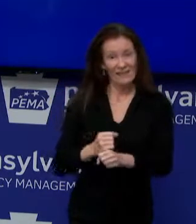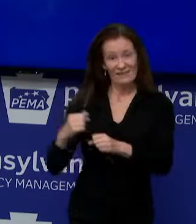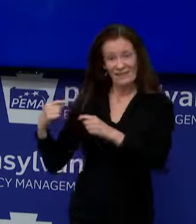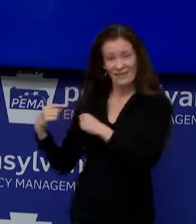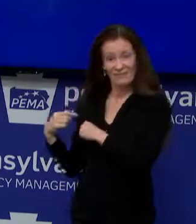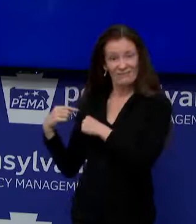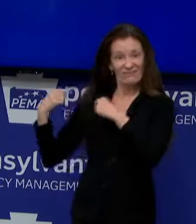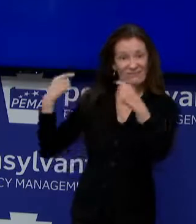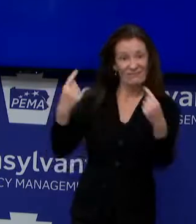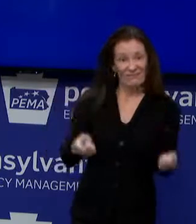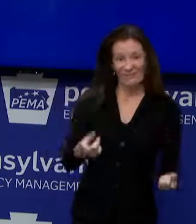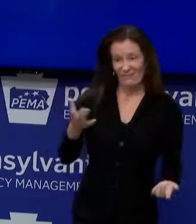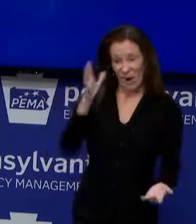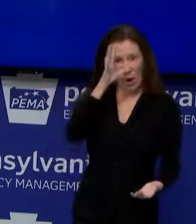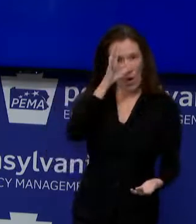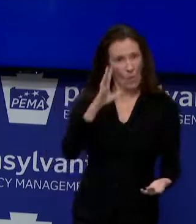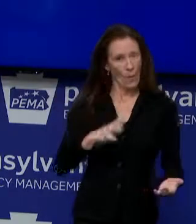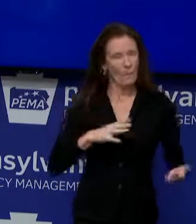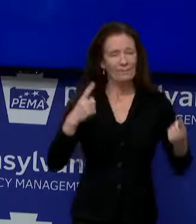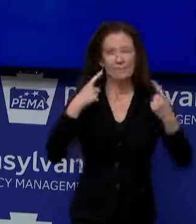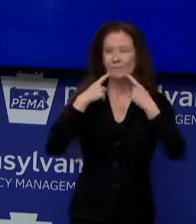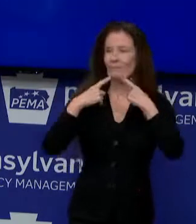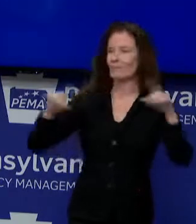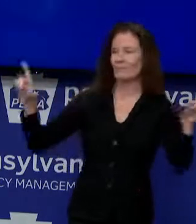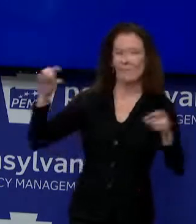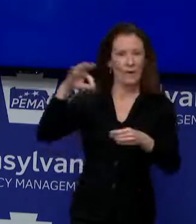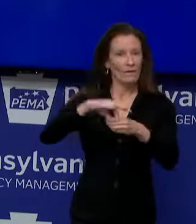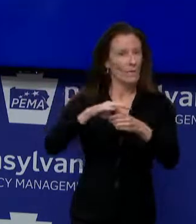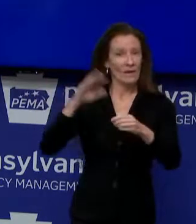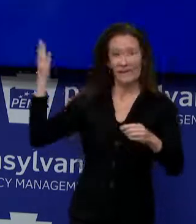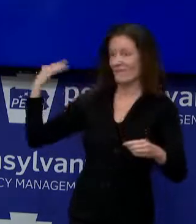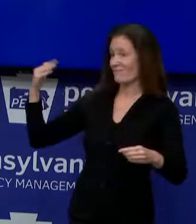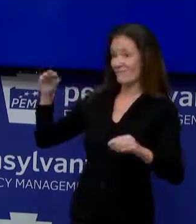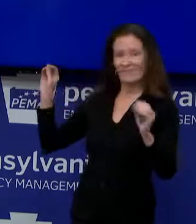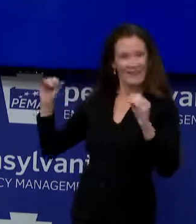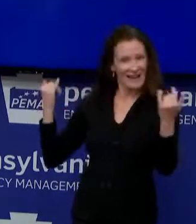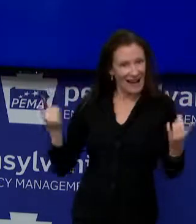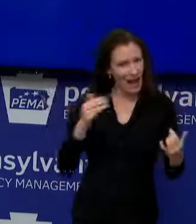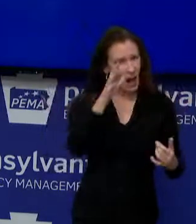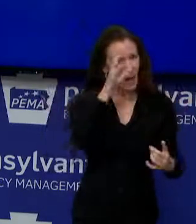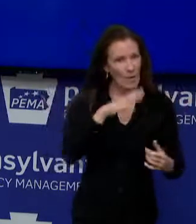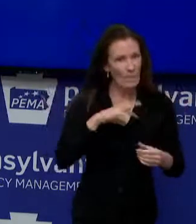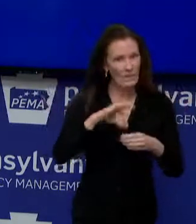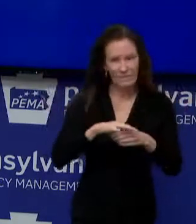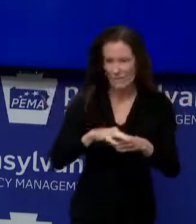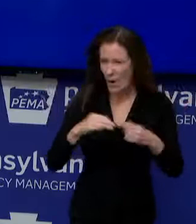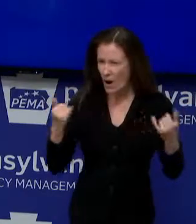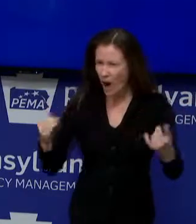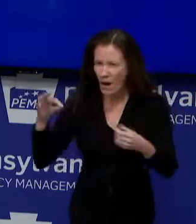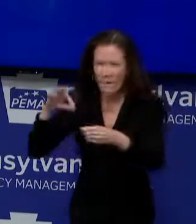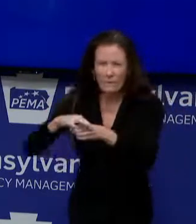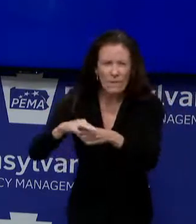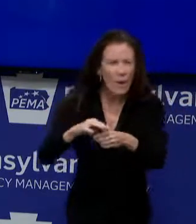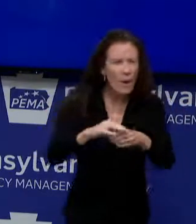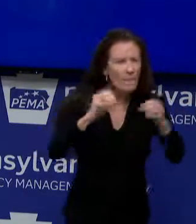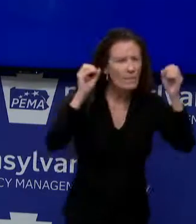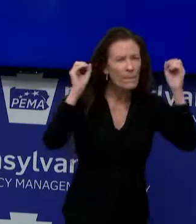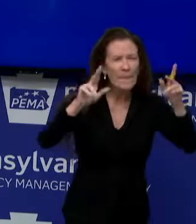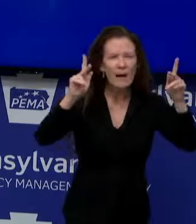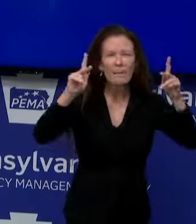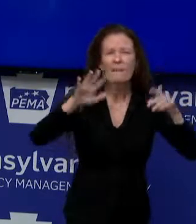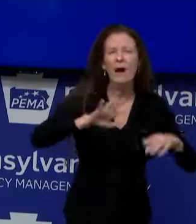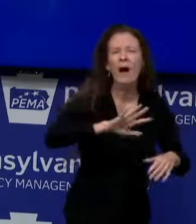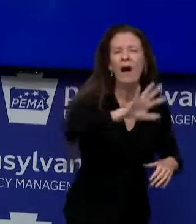time, we were extremely proud of the record voter participation in the Commonwealth. Pennsylvania had held a